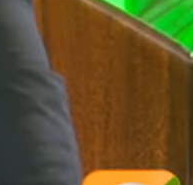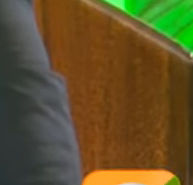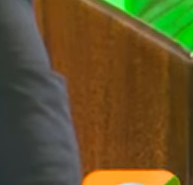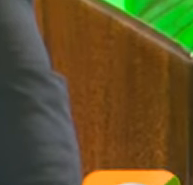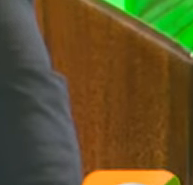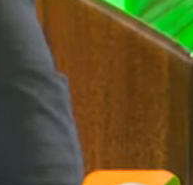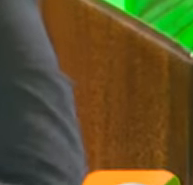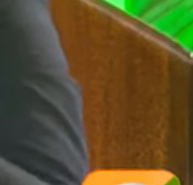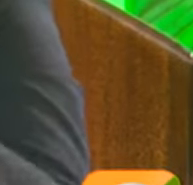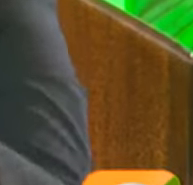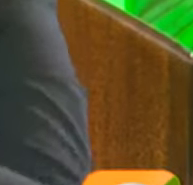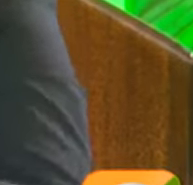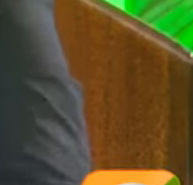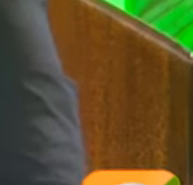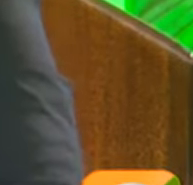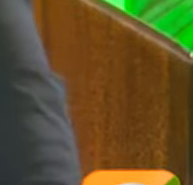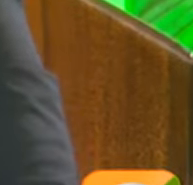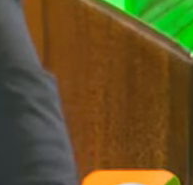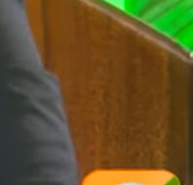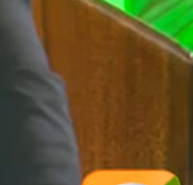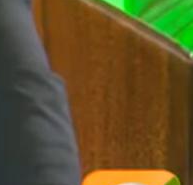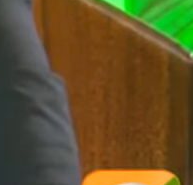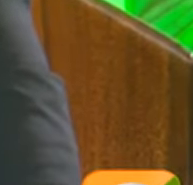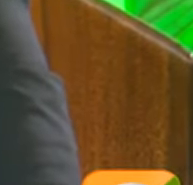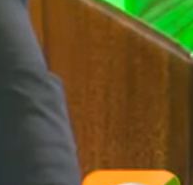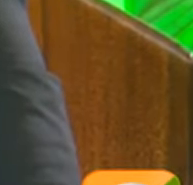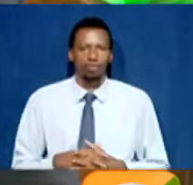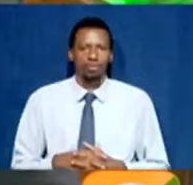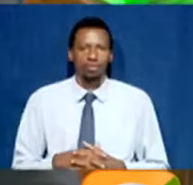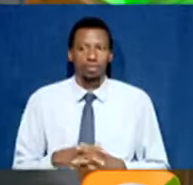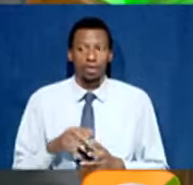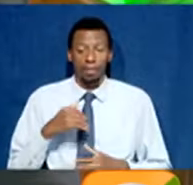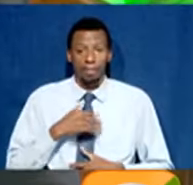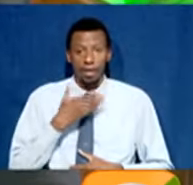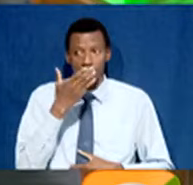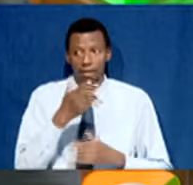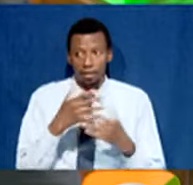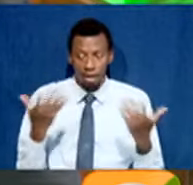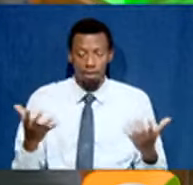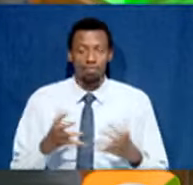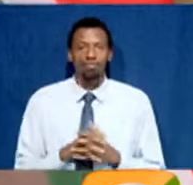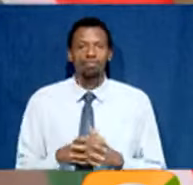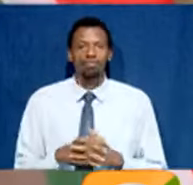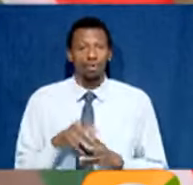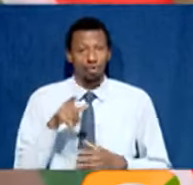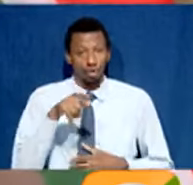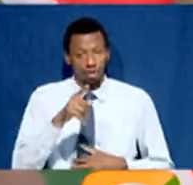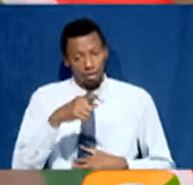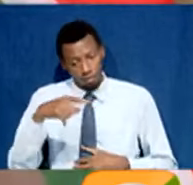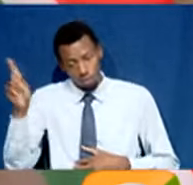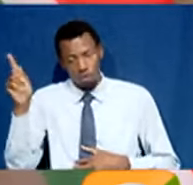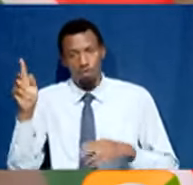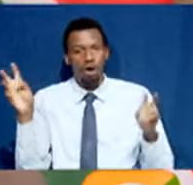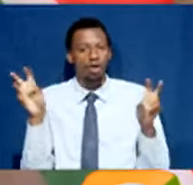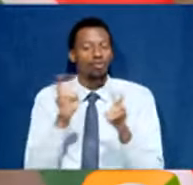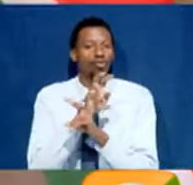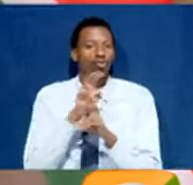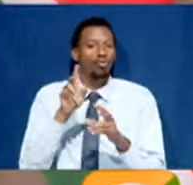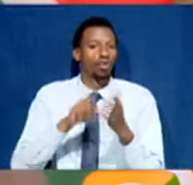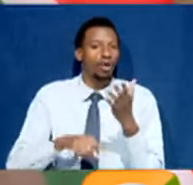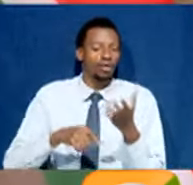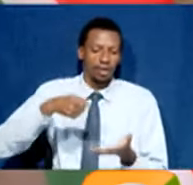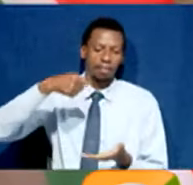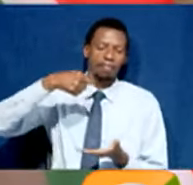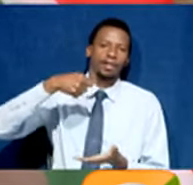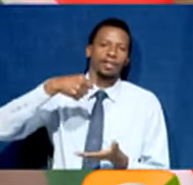heavy. How do you reconcile this to the situation? I will answer you this way. Go and look at the budget.